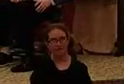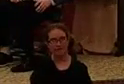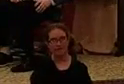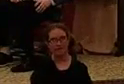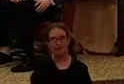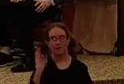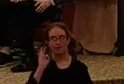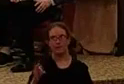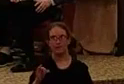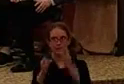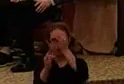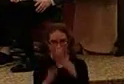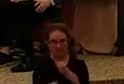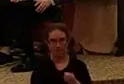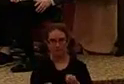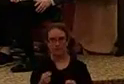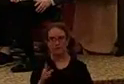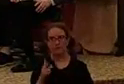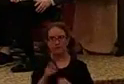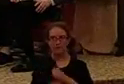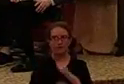Whew. I preached that funeral a few years later.